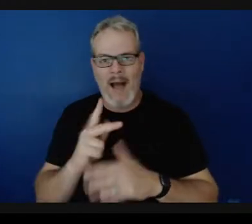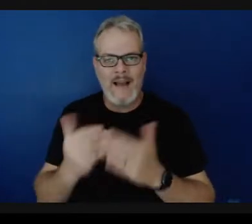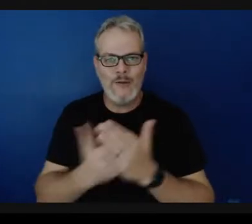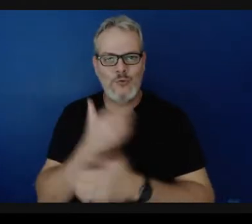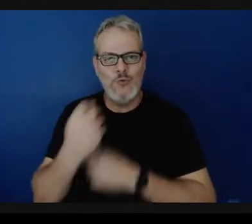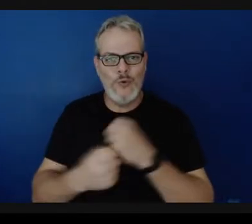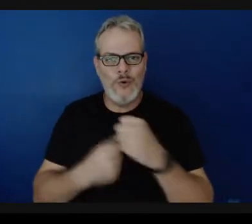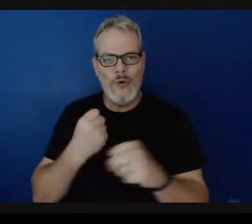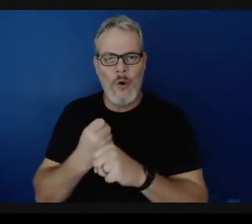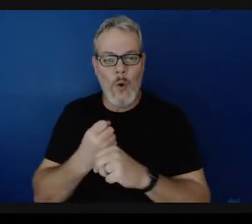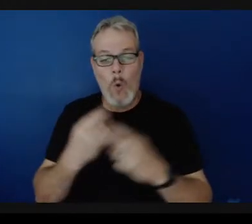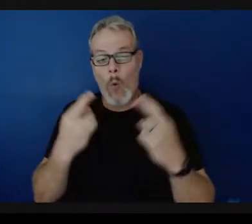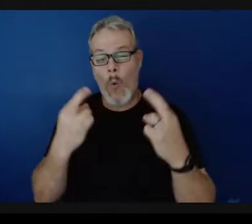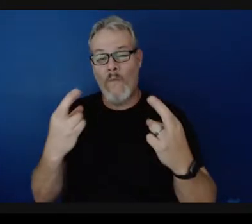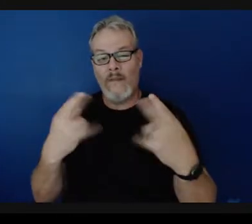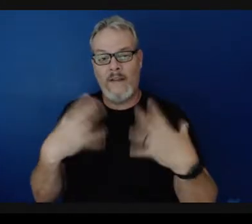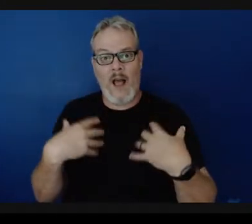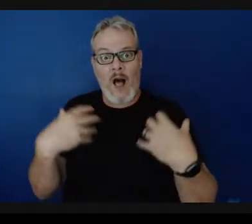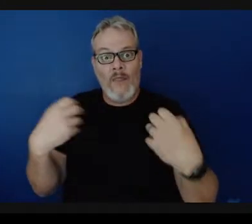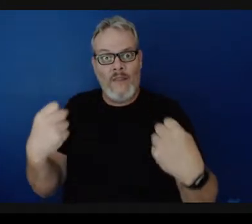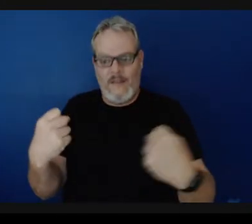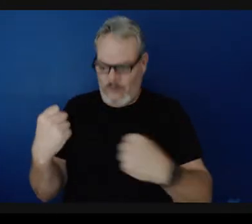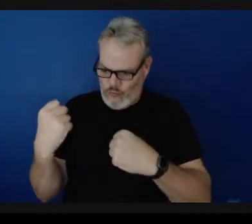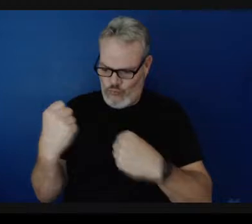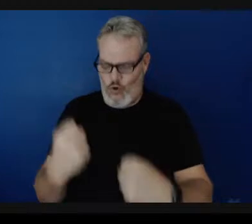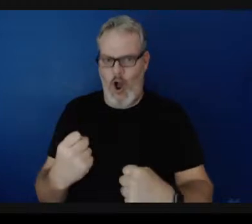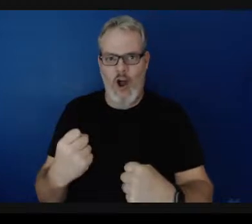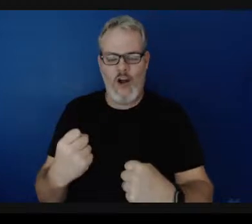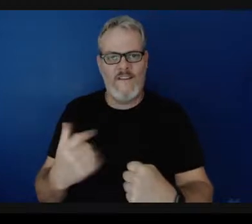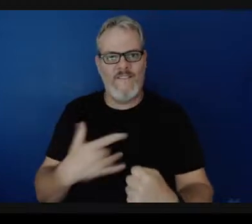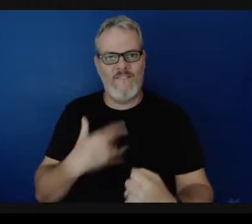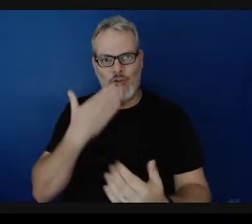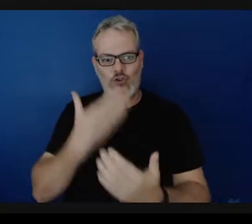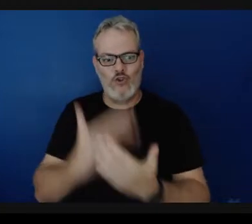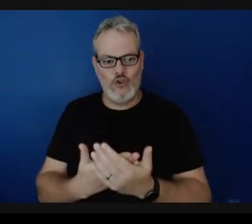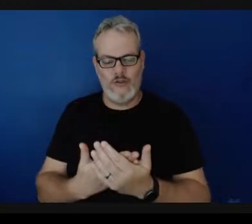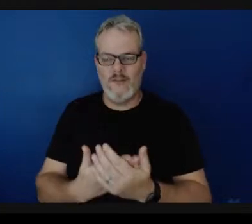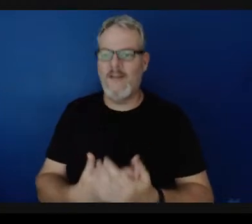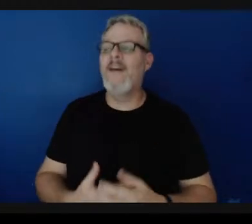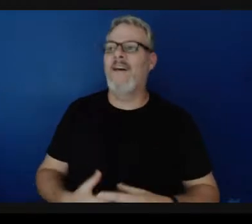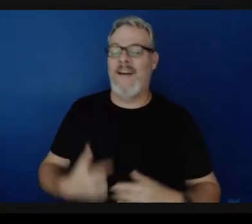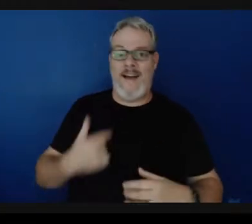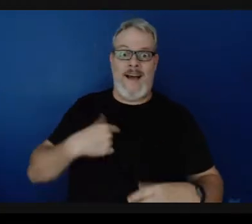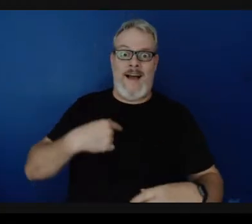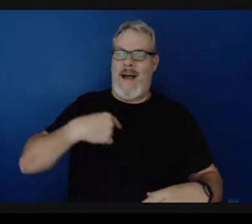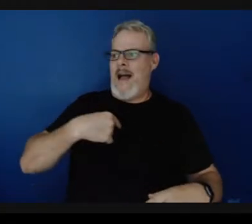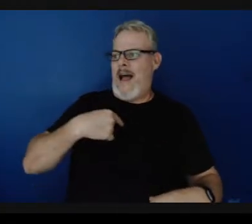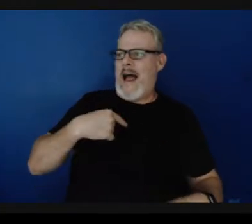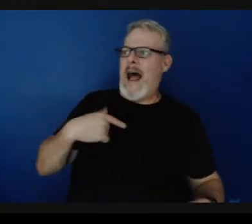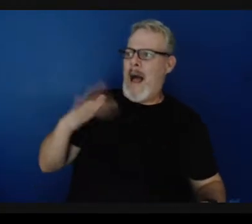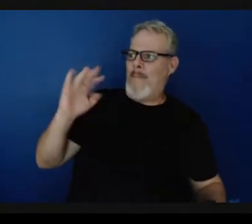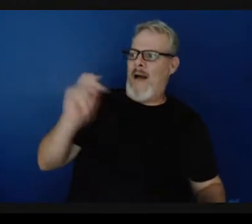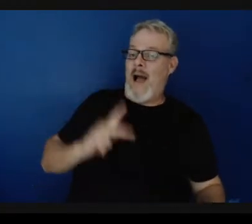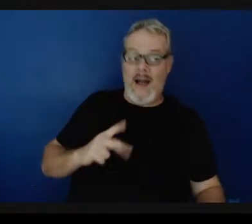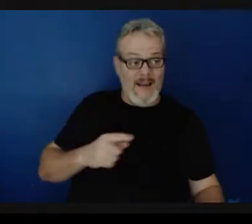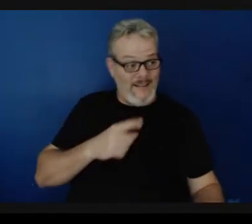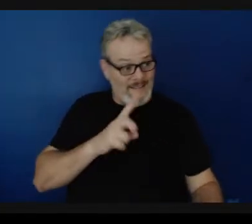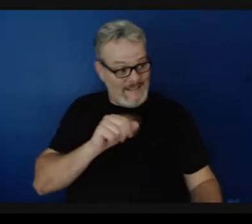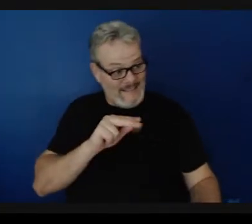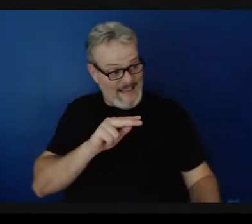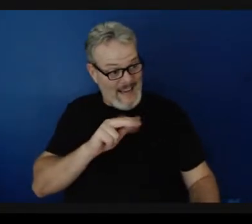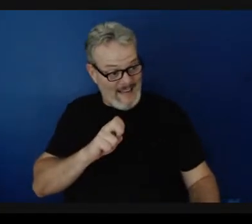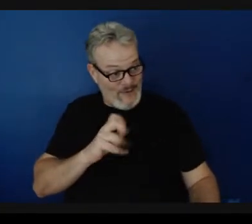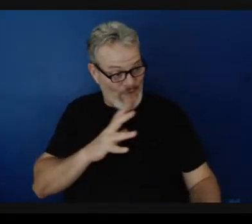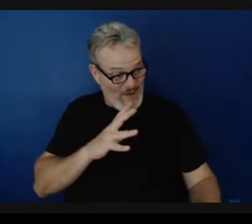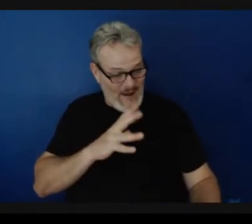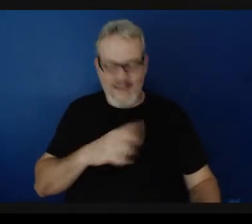rejuvenated. If anything happens, you good? that was my internet going out. Oh, that was you? These guys are falling.